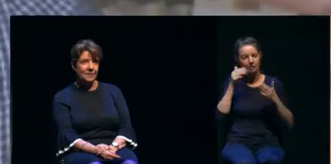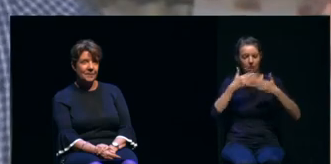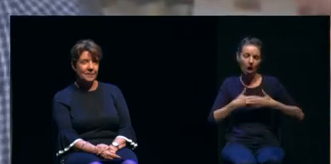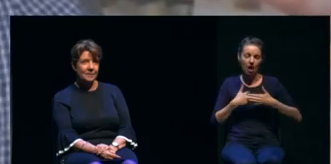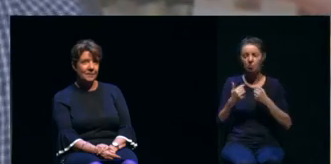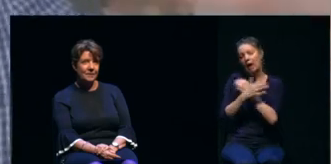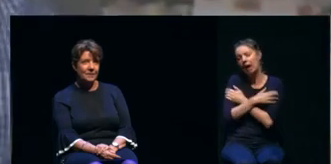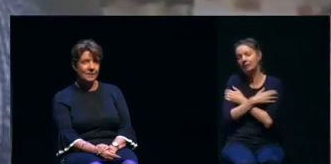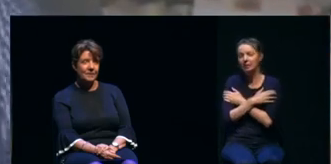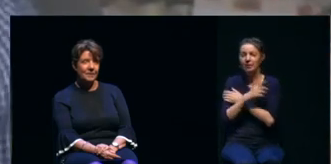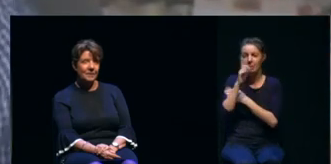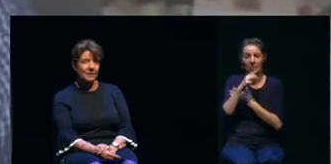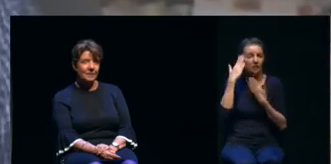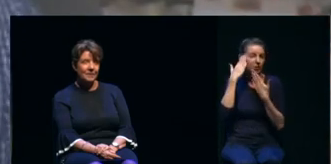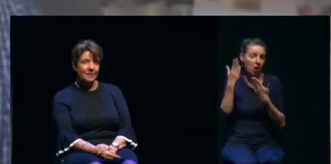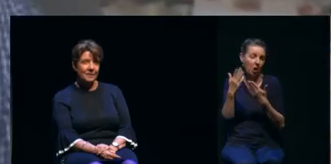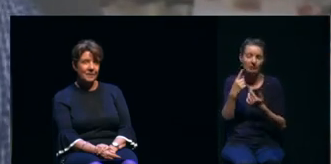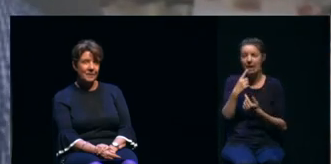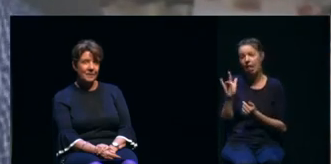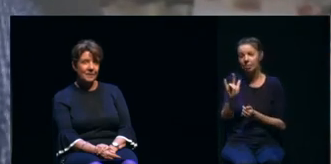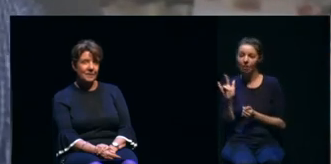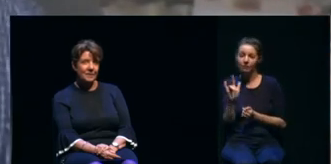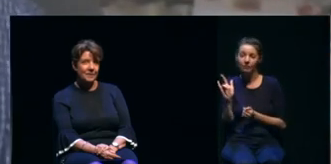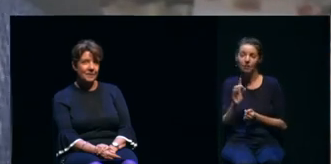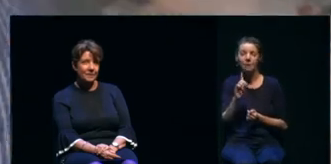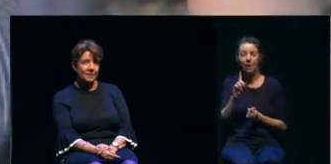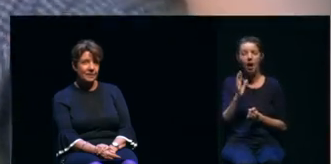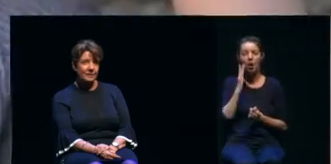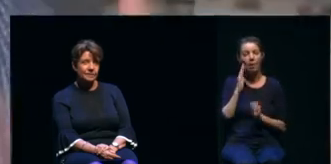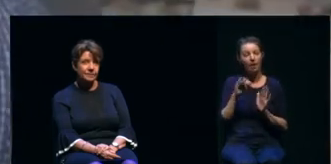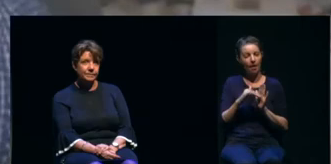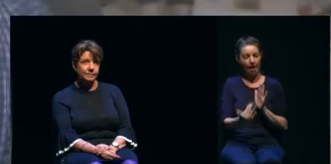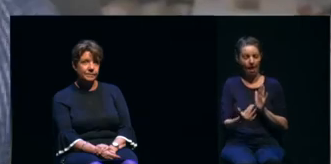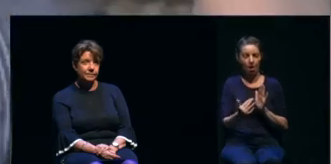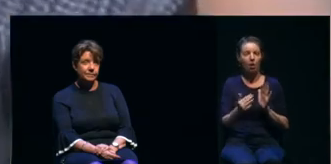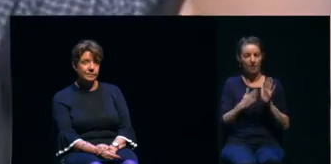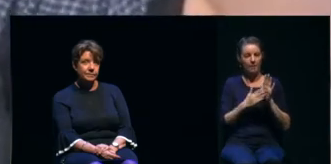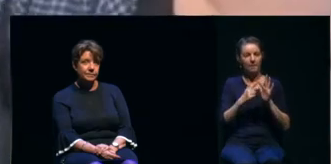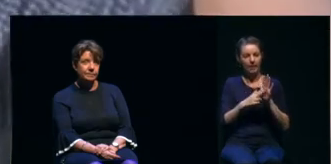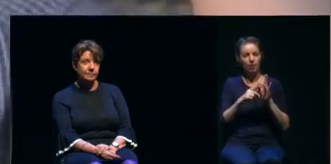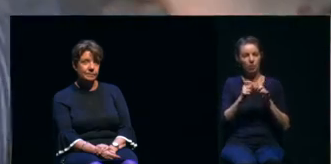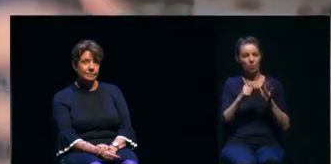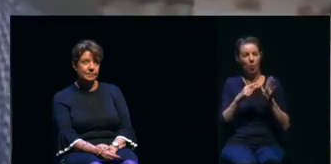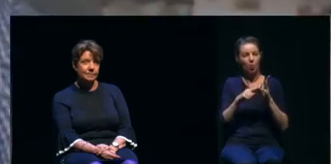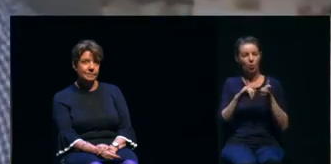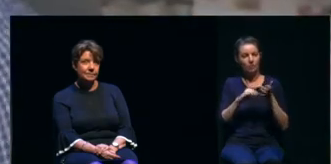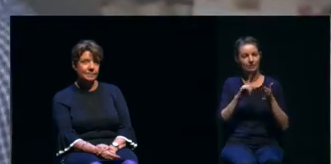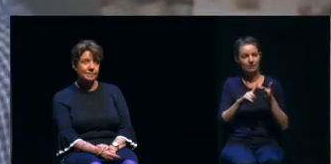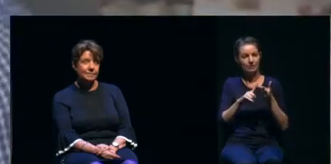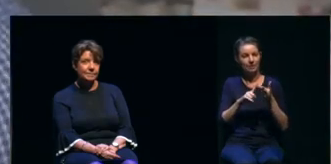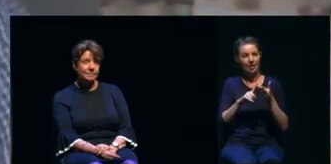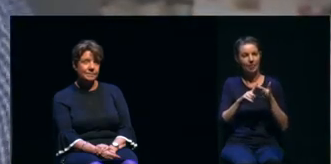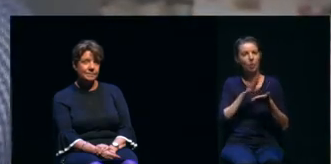them. Oh, no. And I realized that as I go through the menopause and estrogen leaves my body and I start to come down